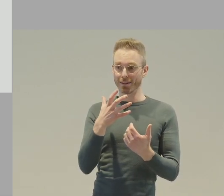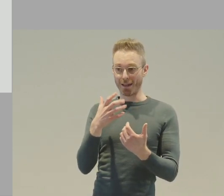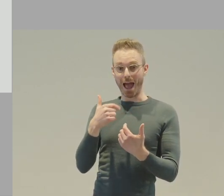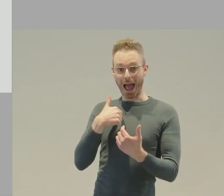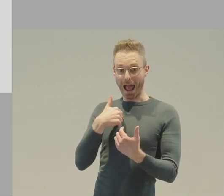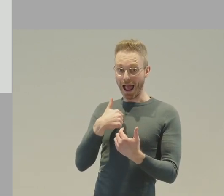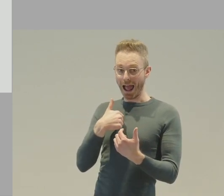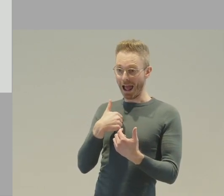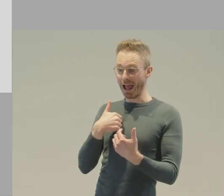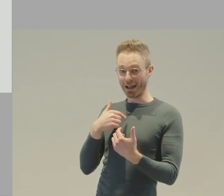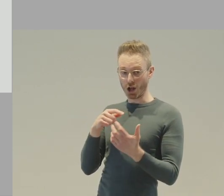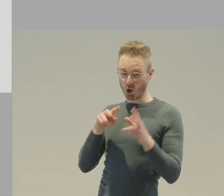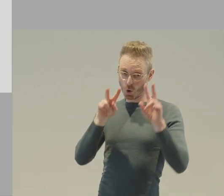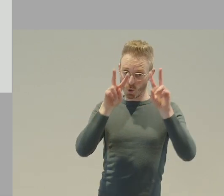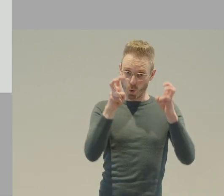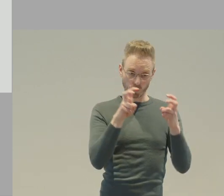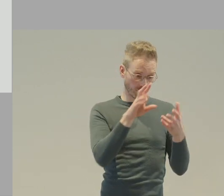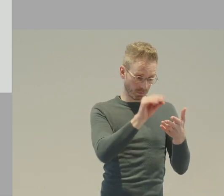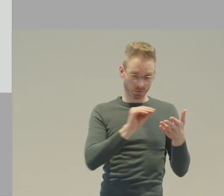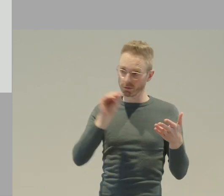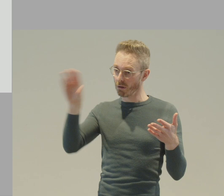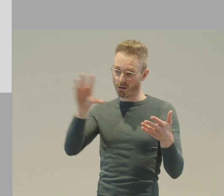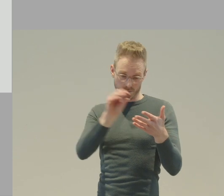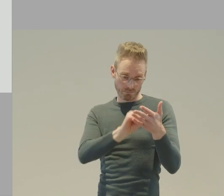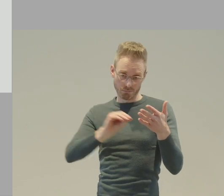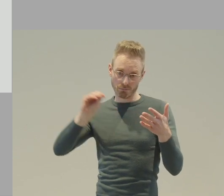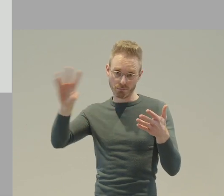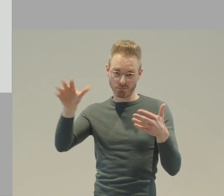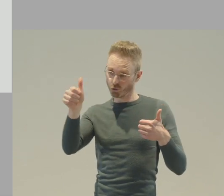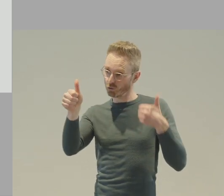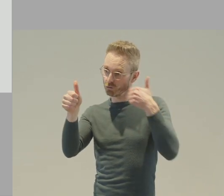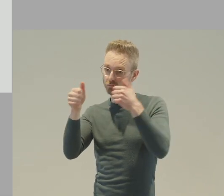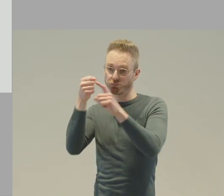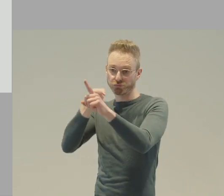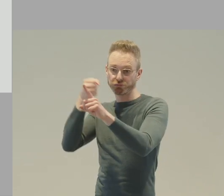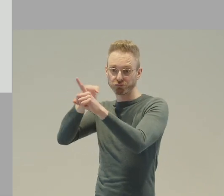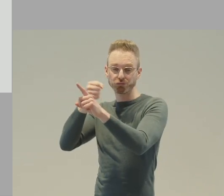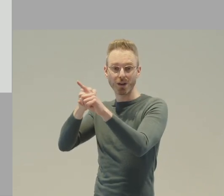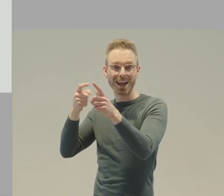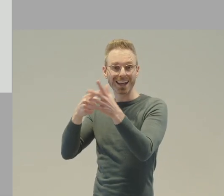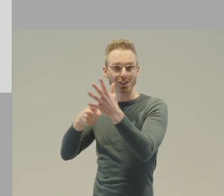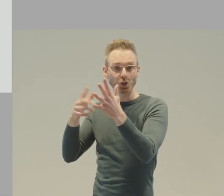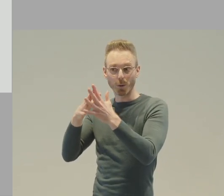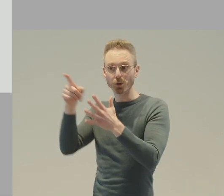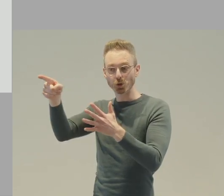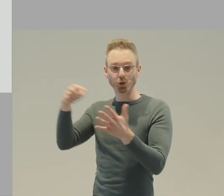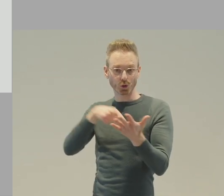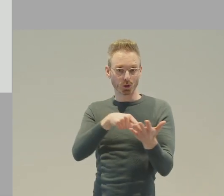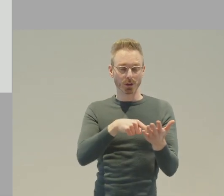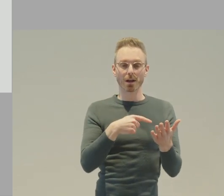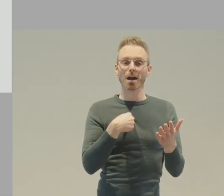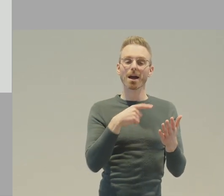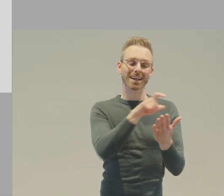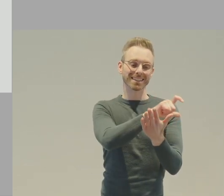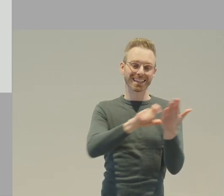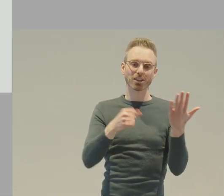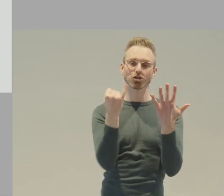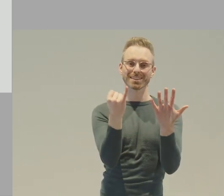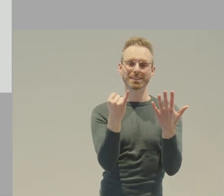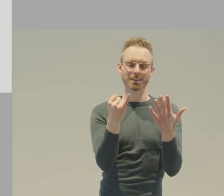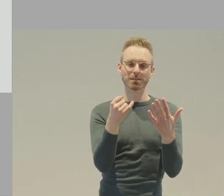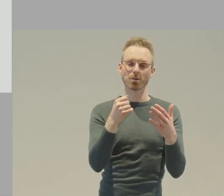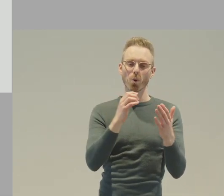I quote all of their staff guide. The sections that I find really useful is section 6 for support workers. Being really specific